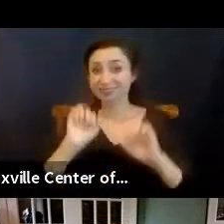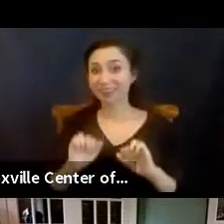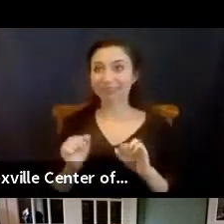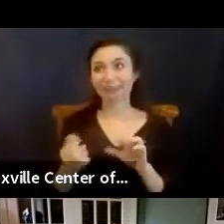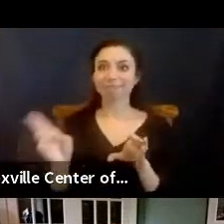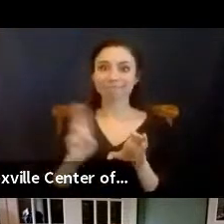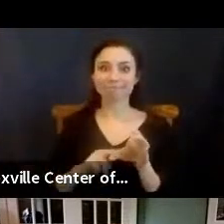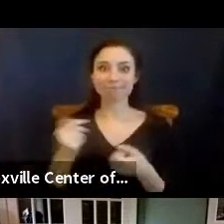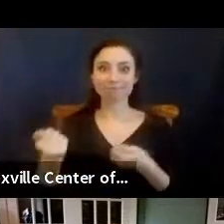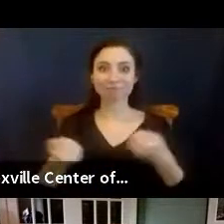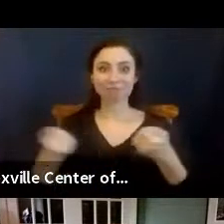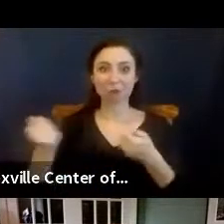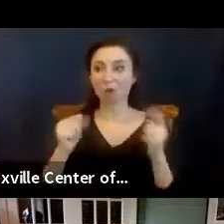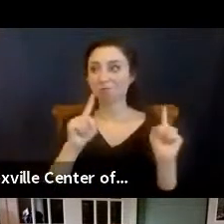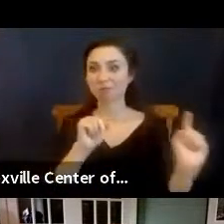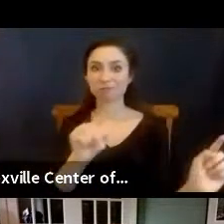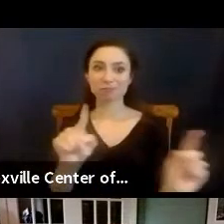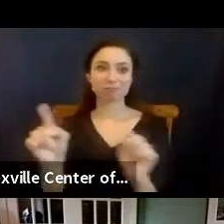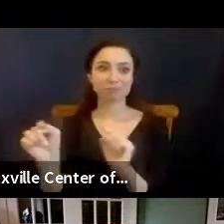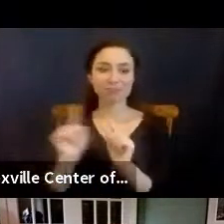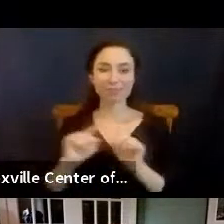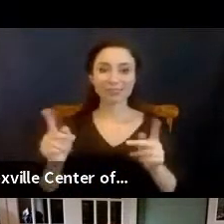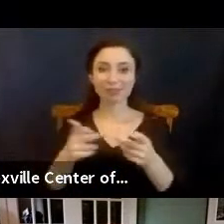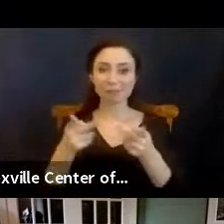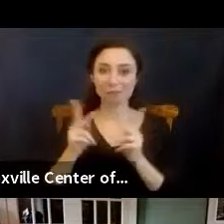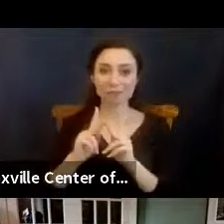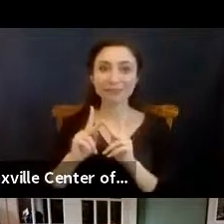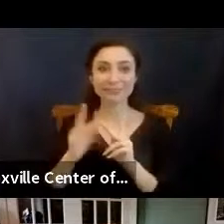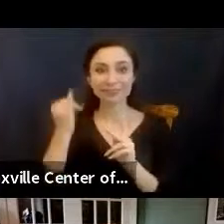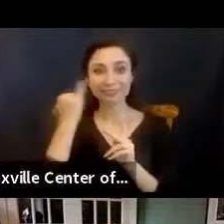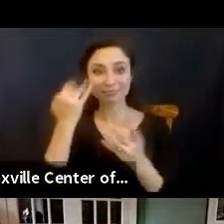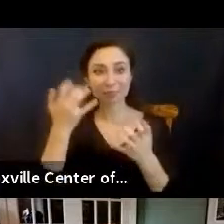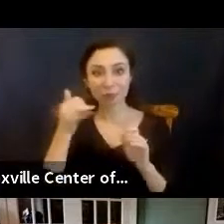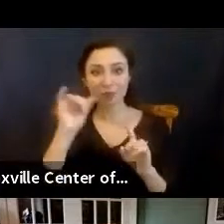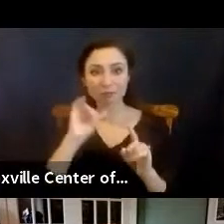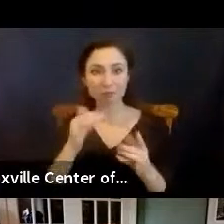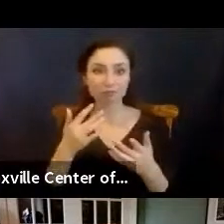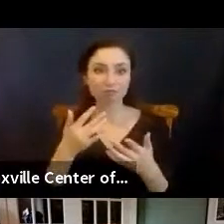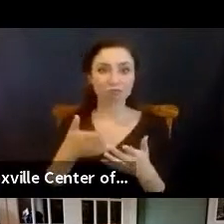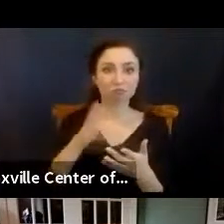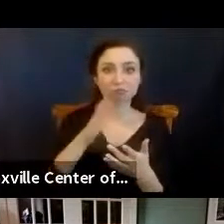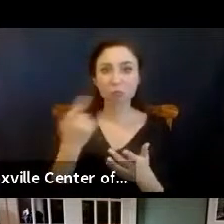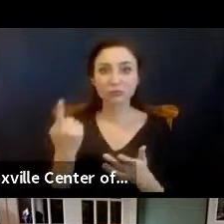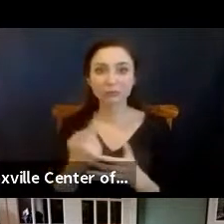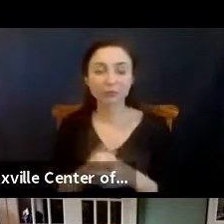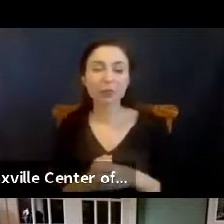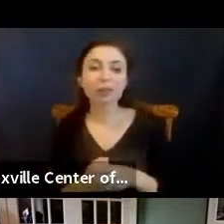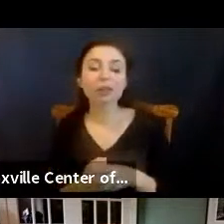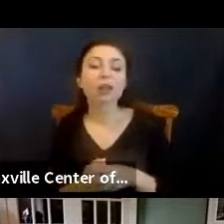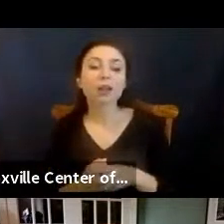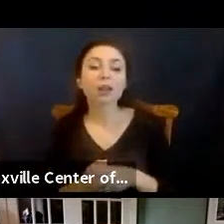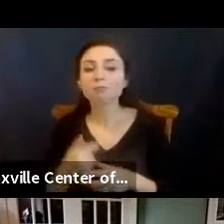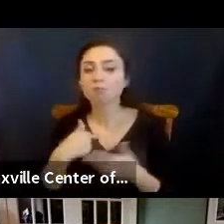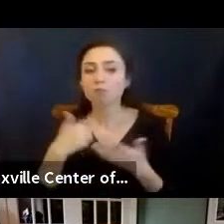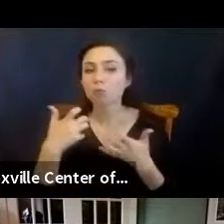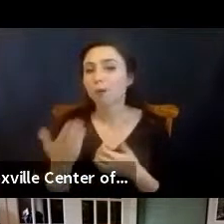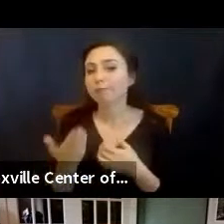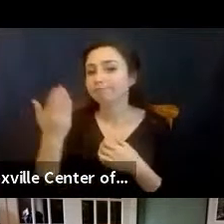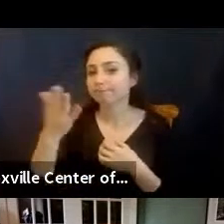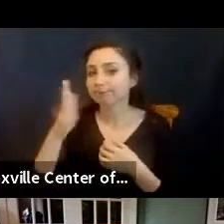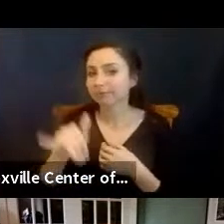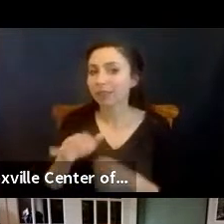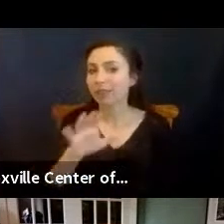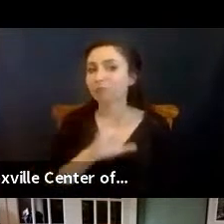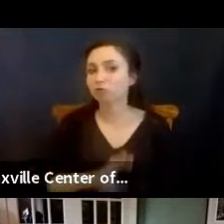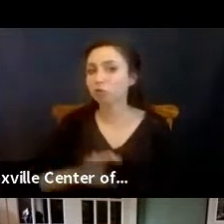about anywhere they want to have a beverage. So I just wanted to bring that up. Chancellor Plowman did